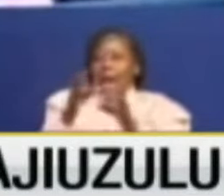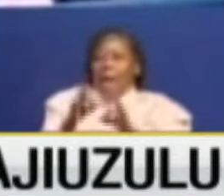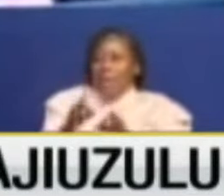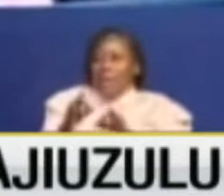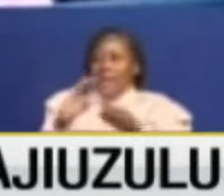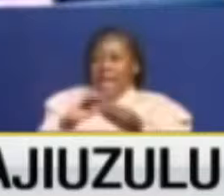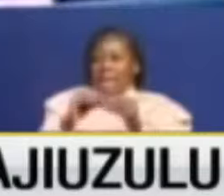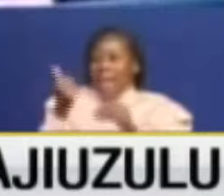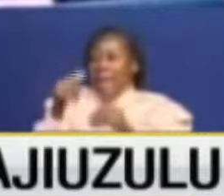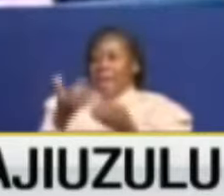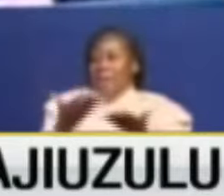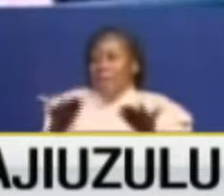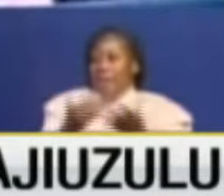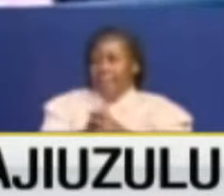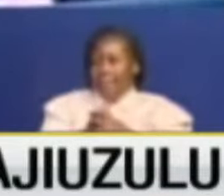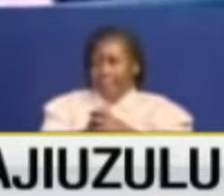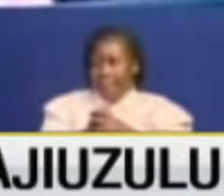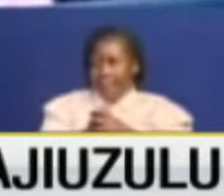anywhere.